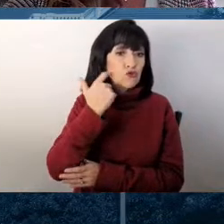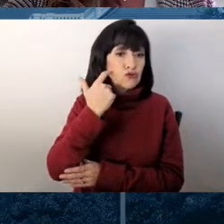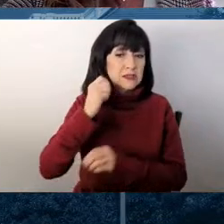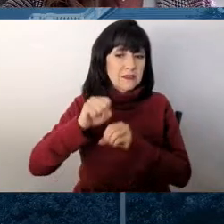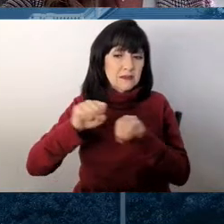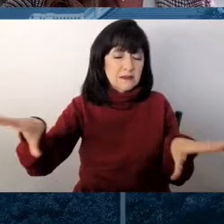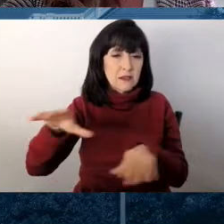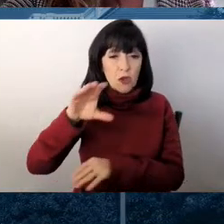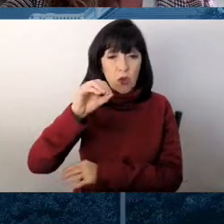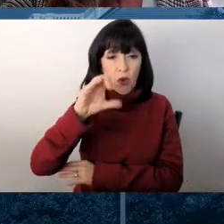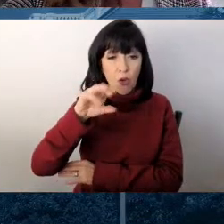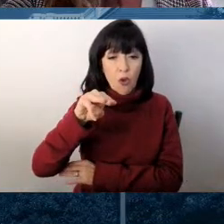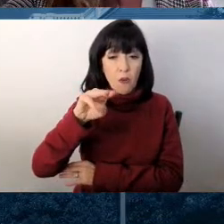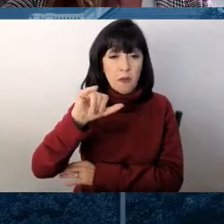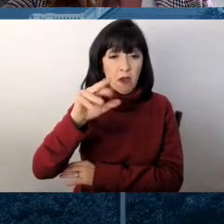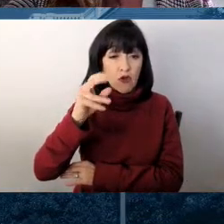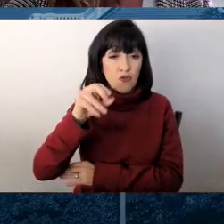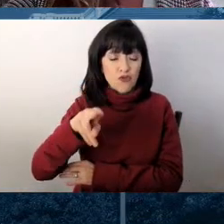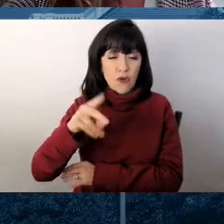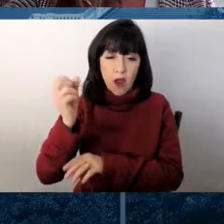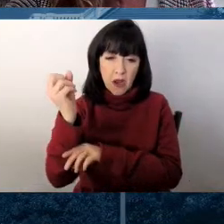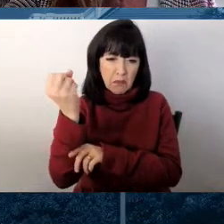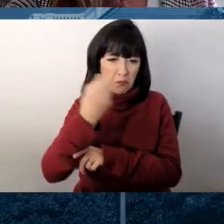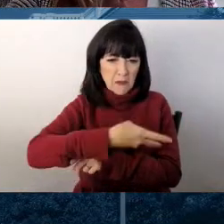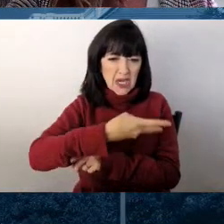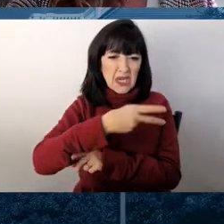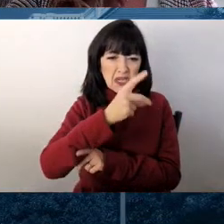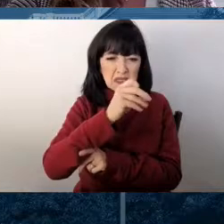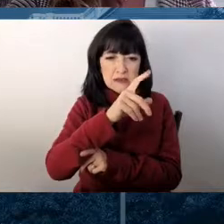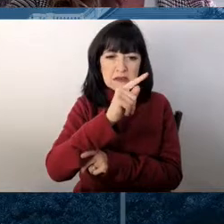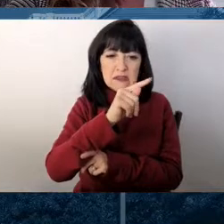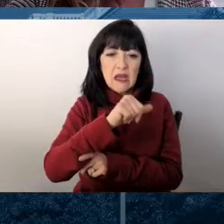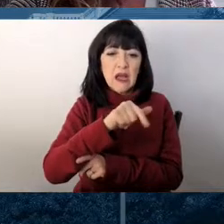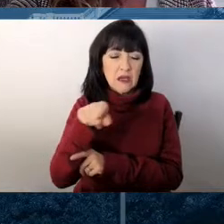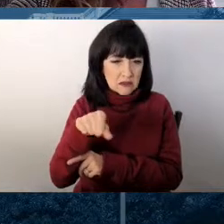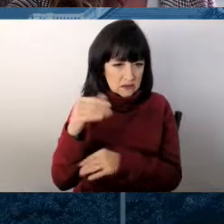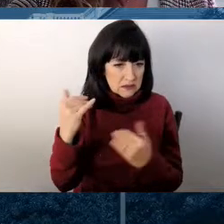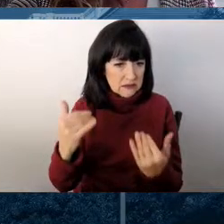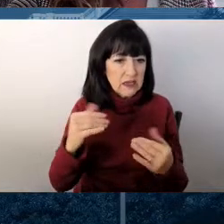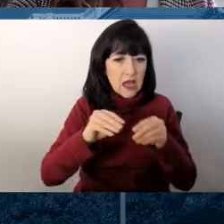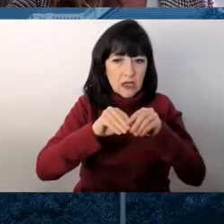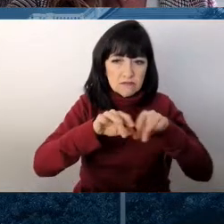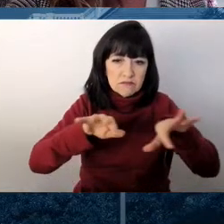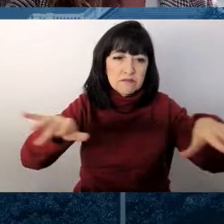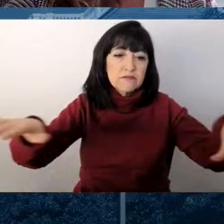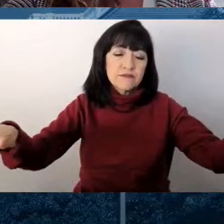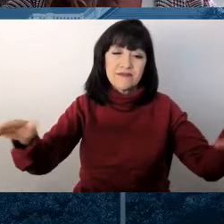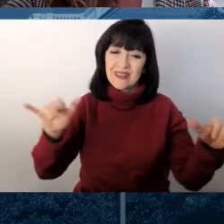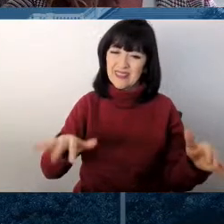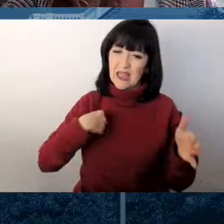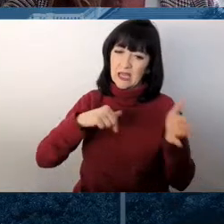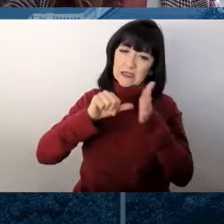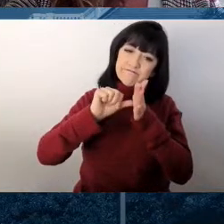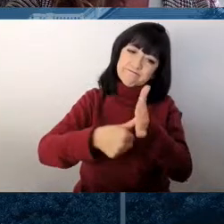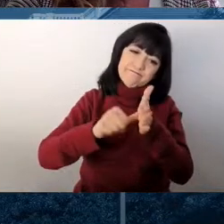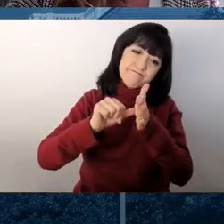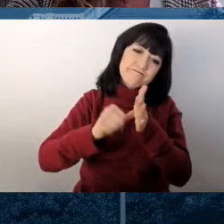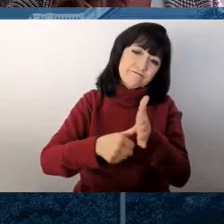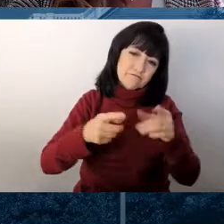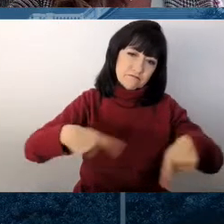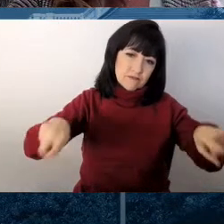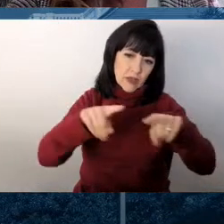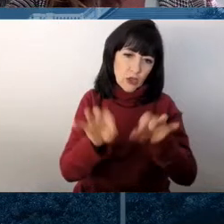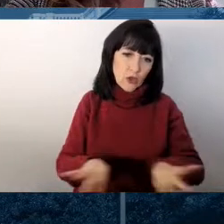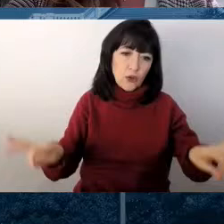seeing in Delaware. So today I really want to focus my remarks on the importance of getting your booster dose of the vaccine